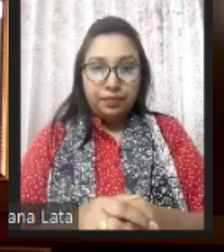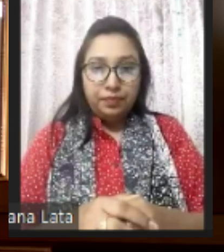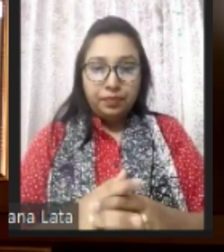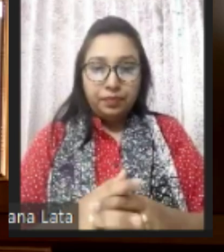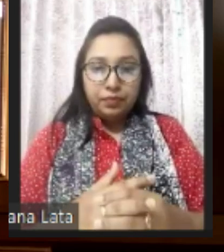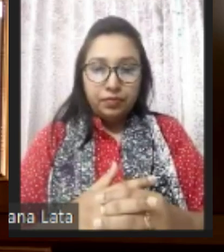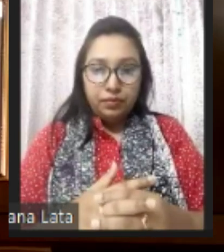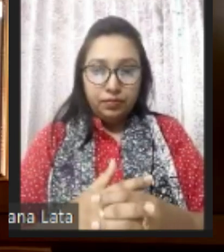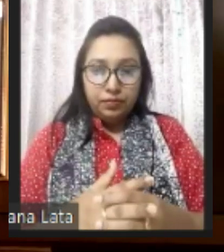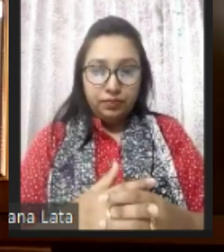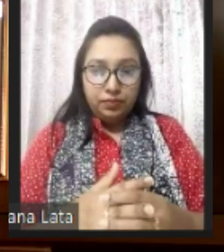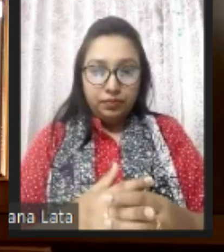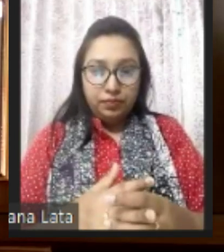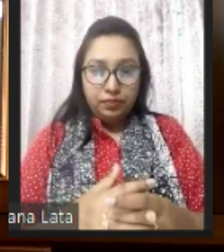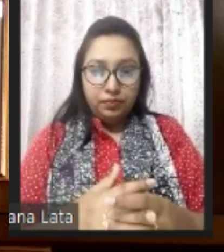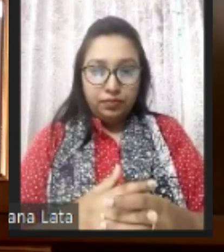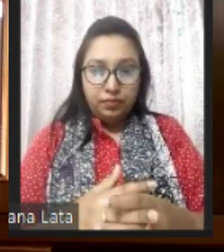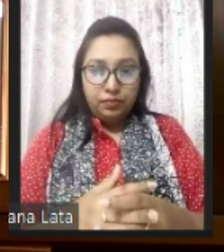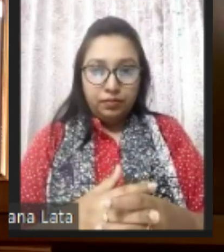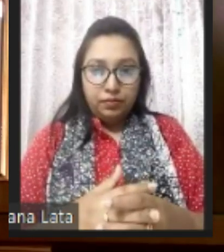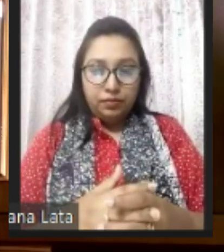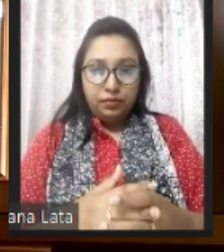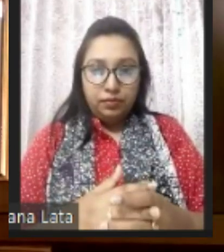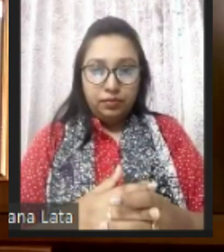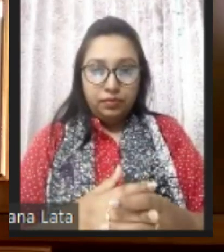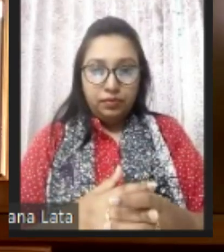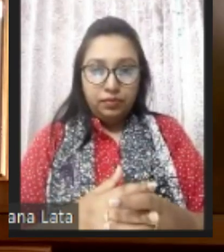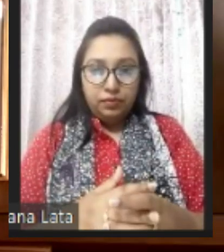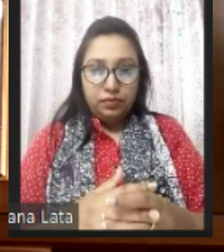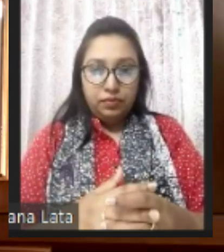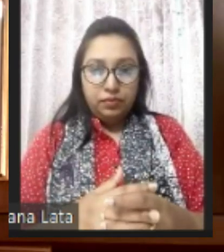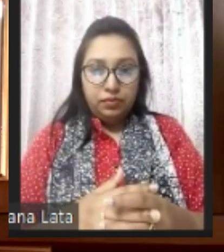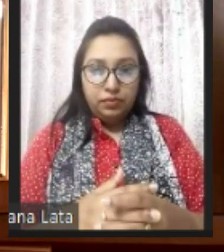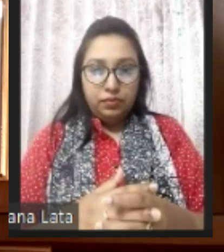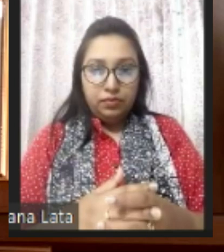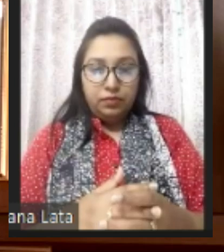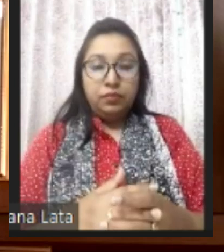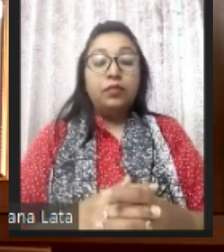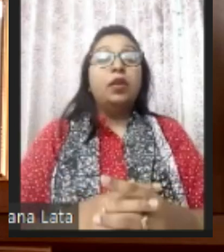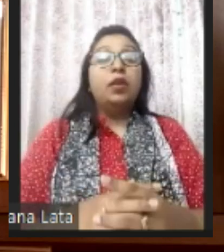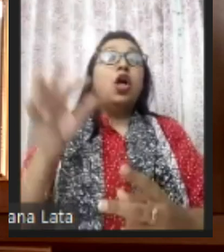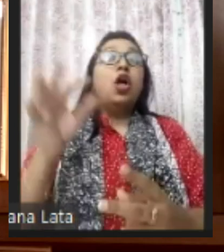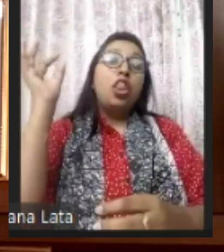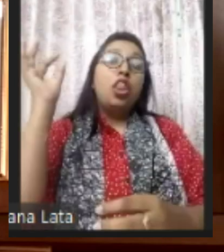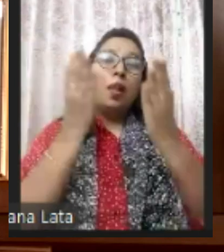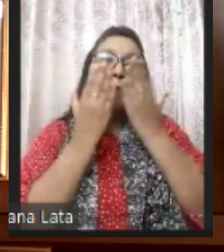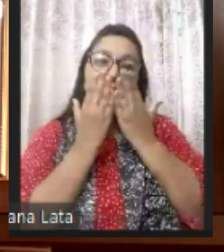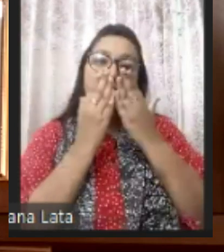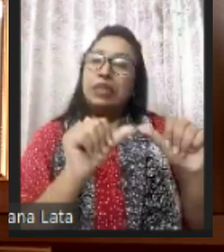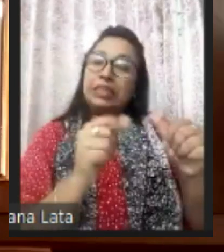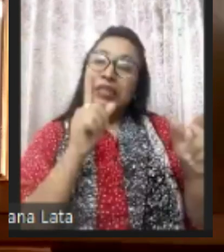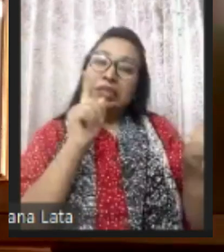of their academic year, just like other normal students. During the COVID-19